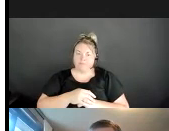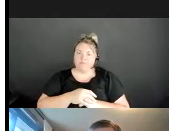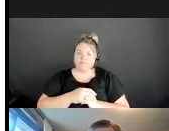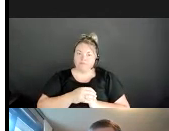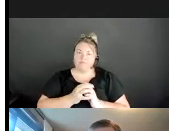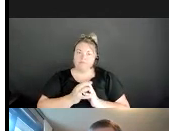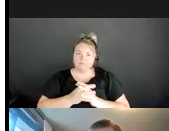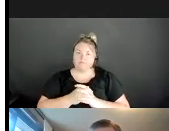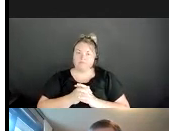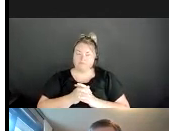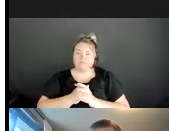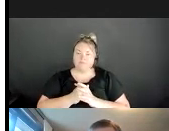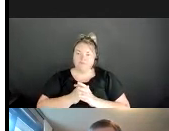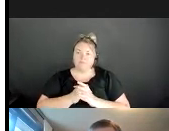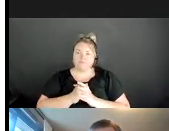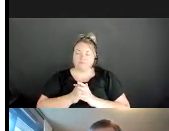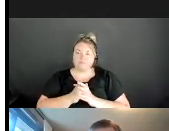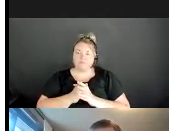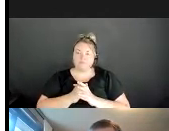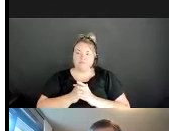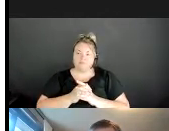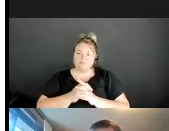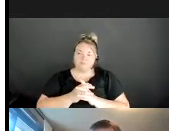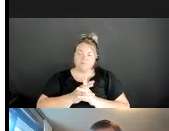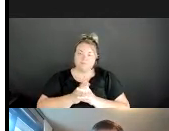interpreter is saying the same thing as well.